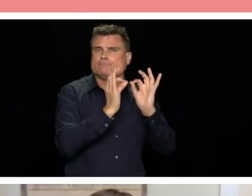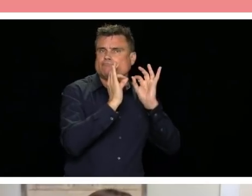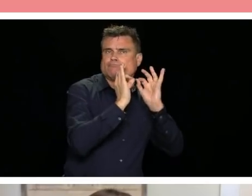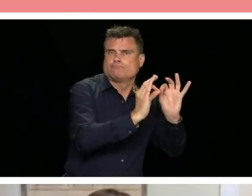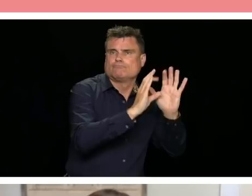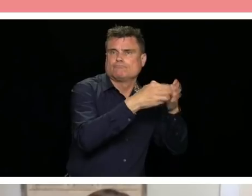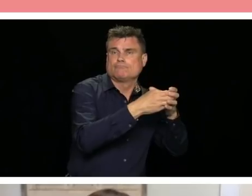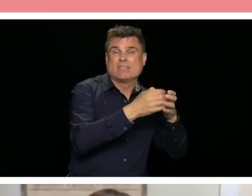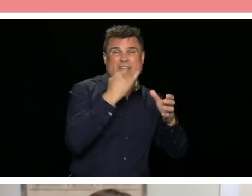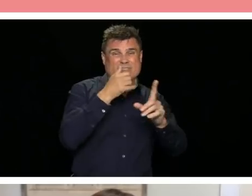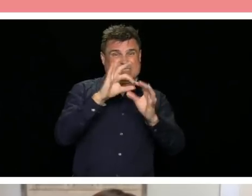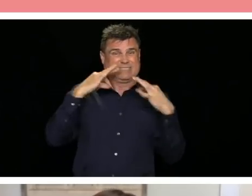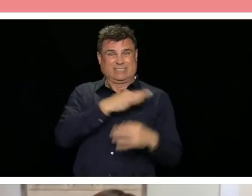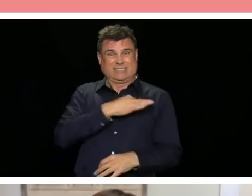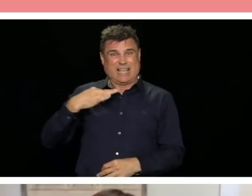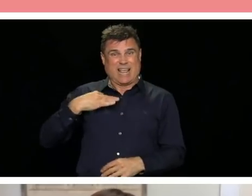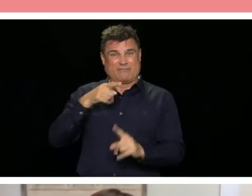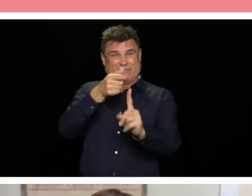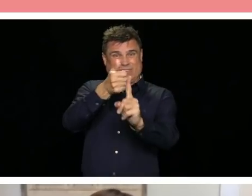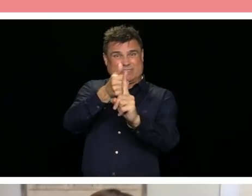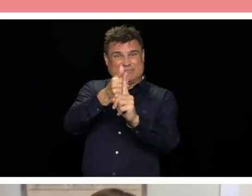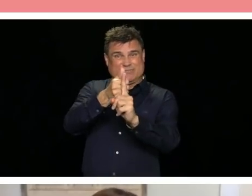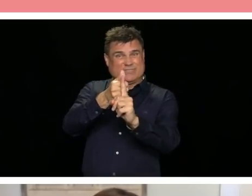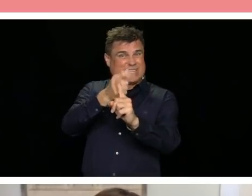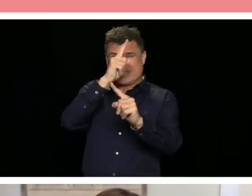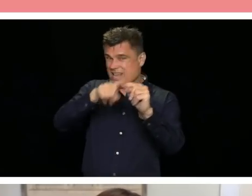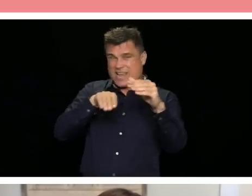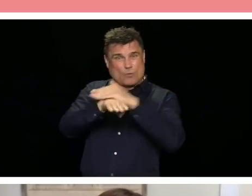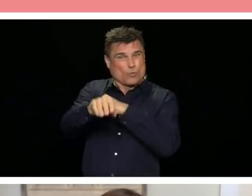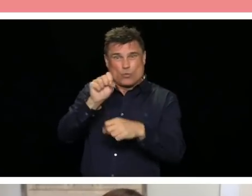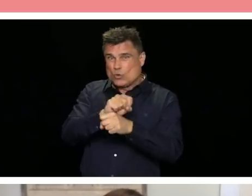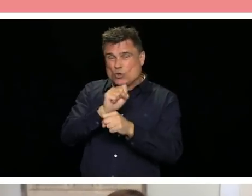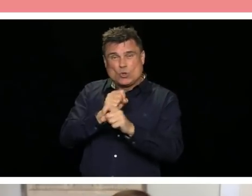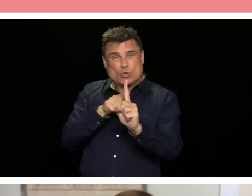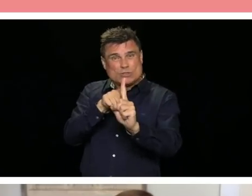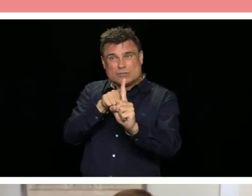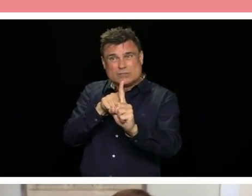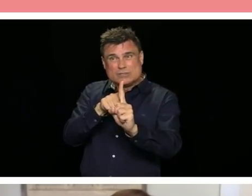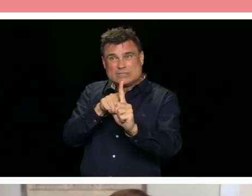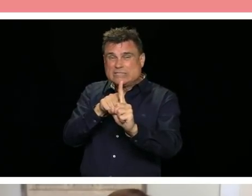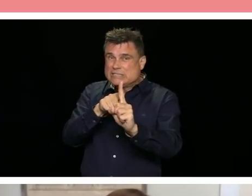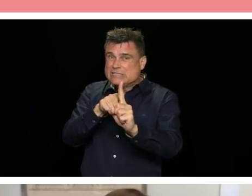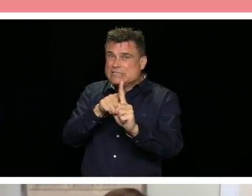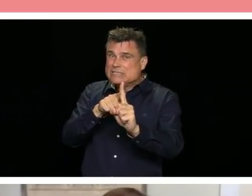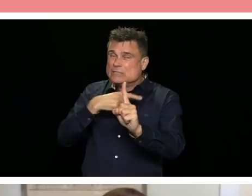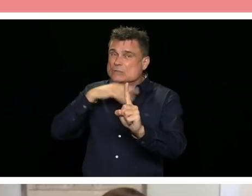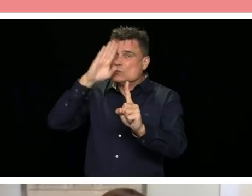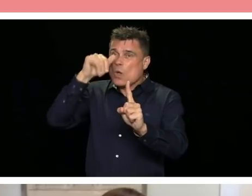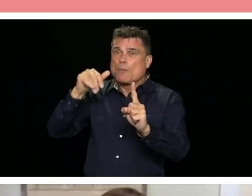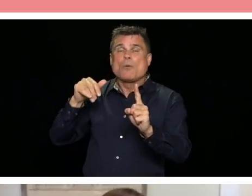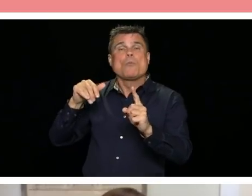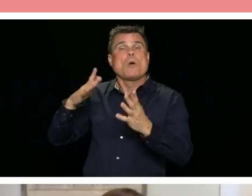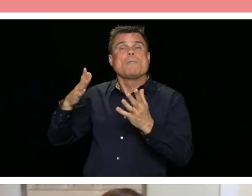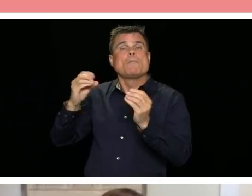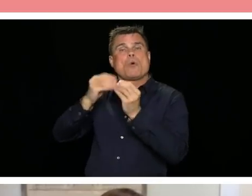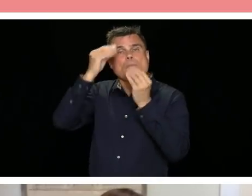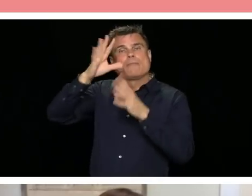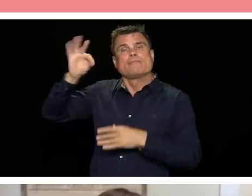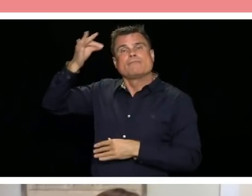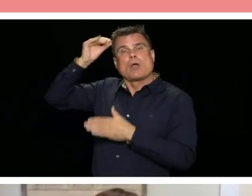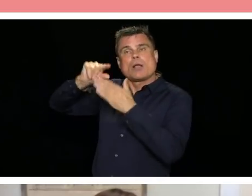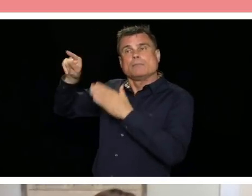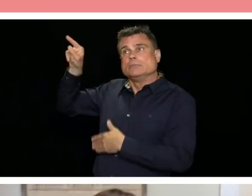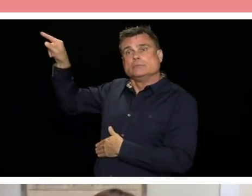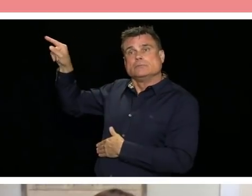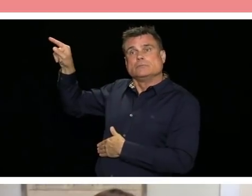program, and I look forward to hearing more details from the federal government, would really support that need. But at the same time, we're very thankful in BC that we have